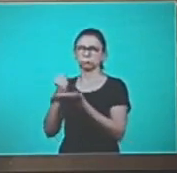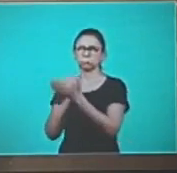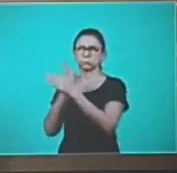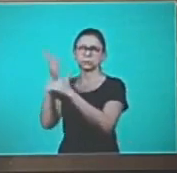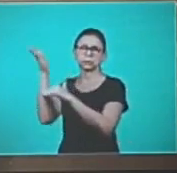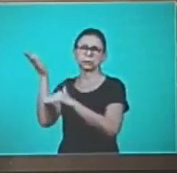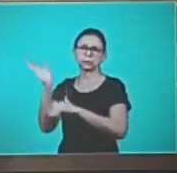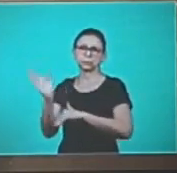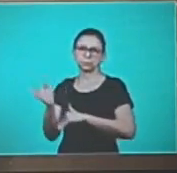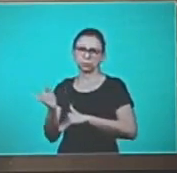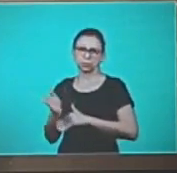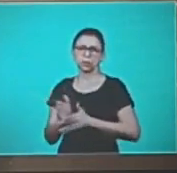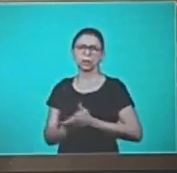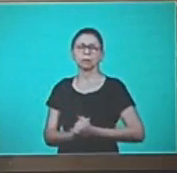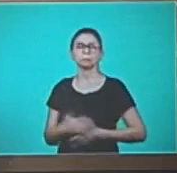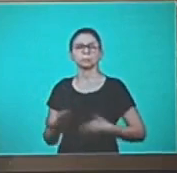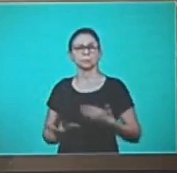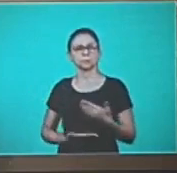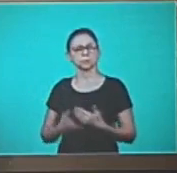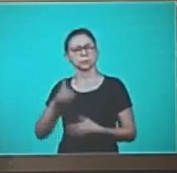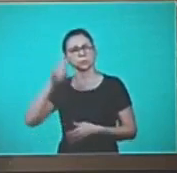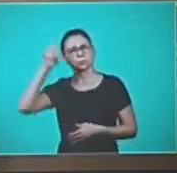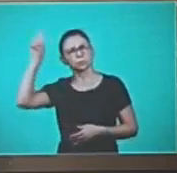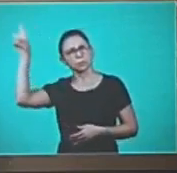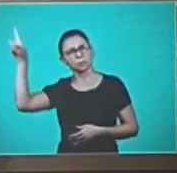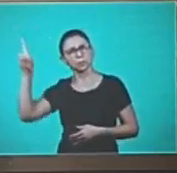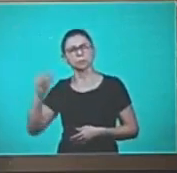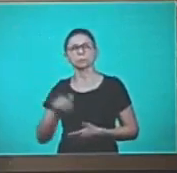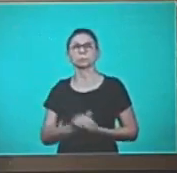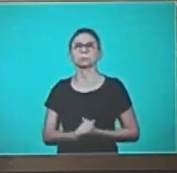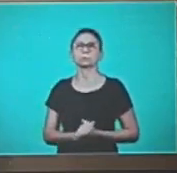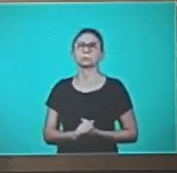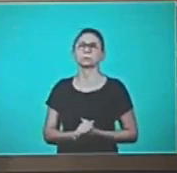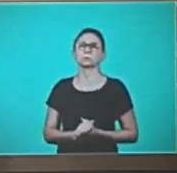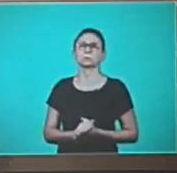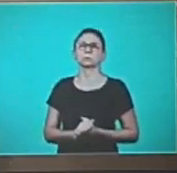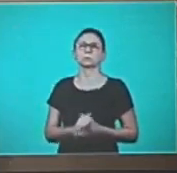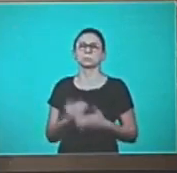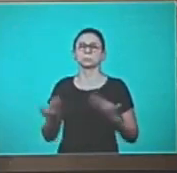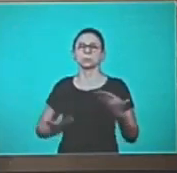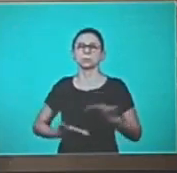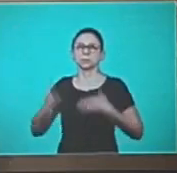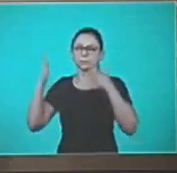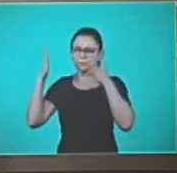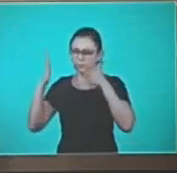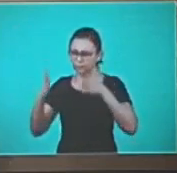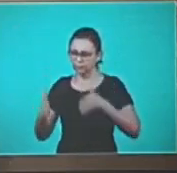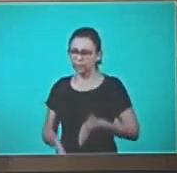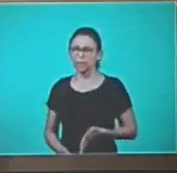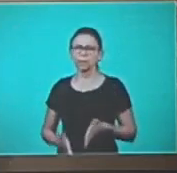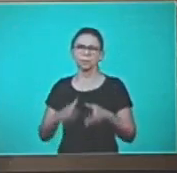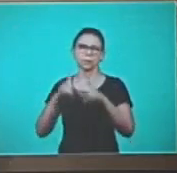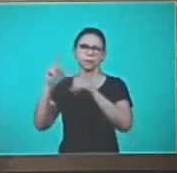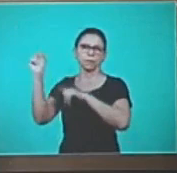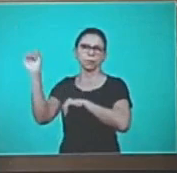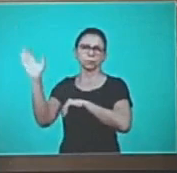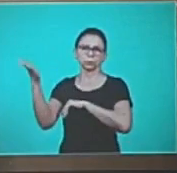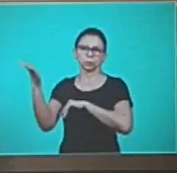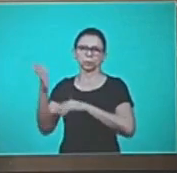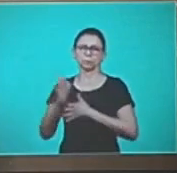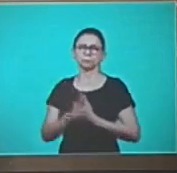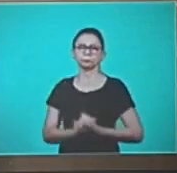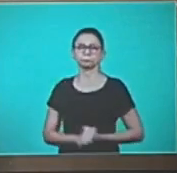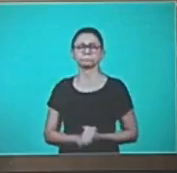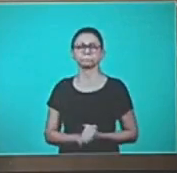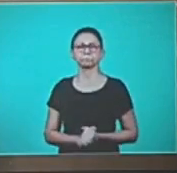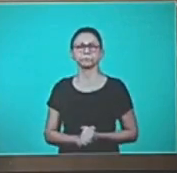It's been 2,000 years of Christians, servants of God, faithful Christians to the Lord. They went to eternity. But